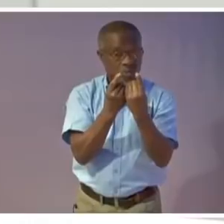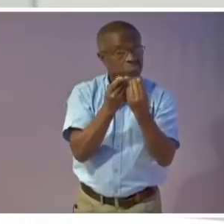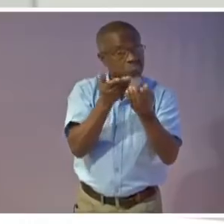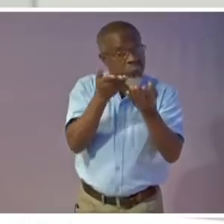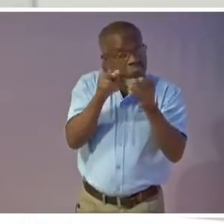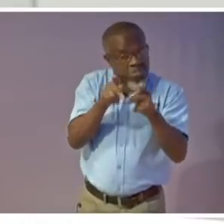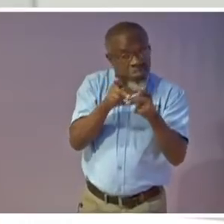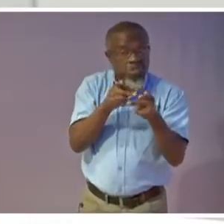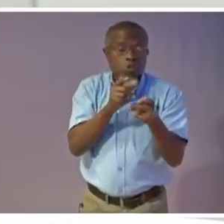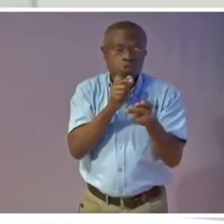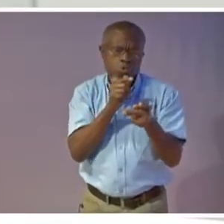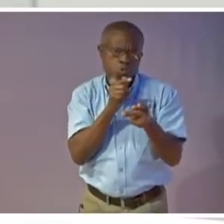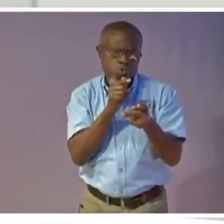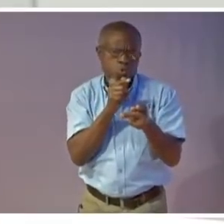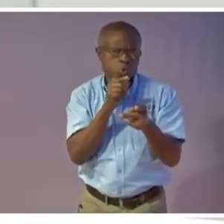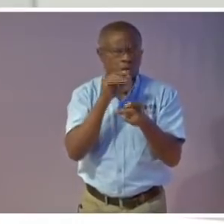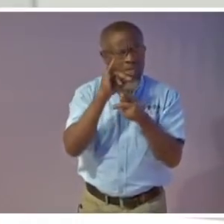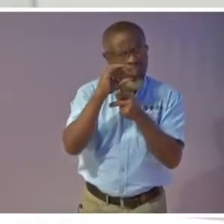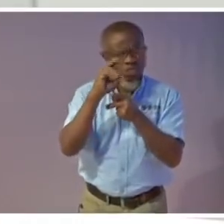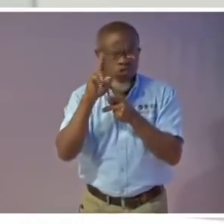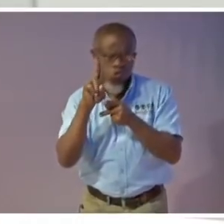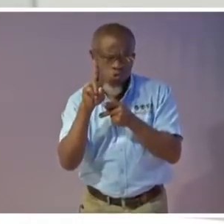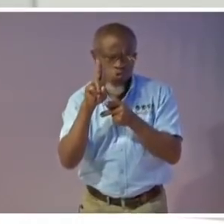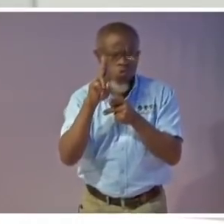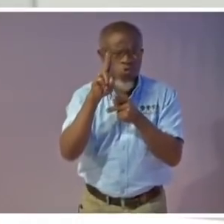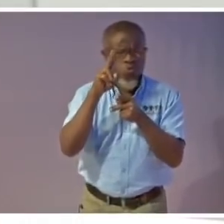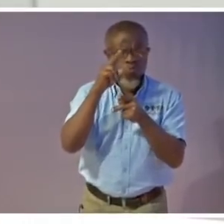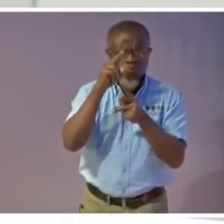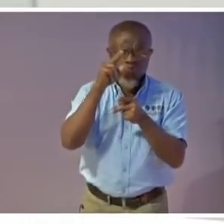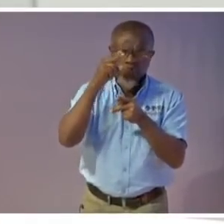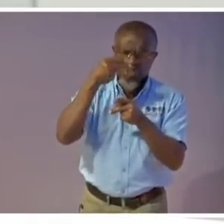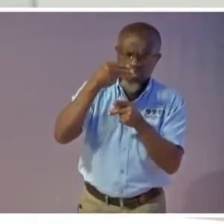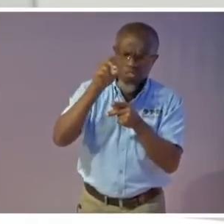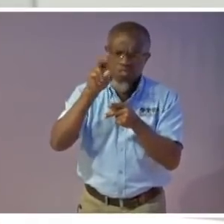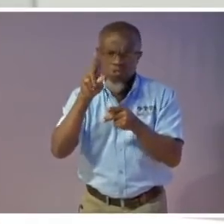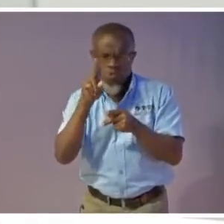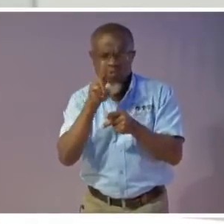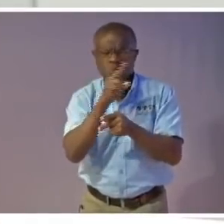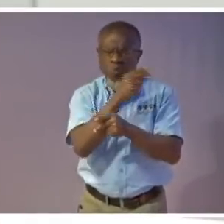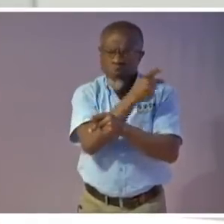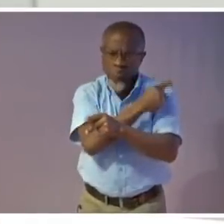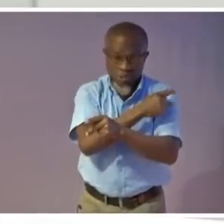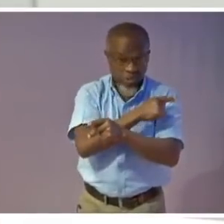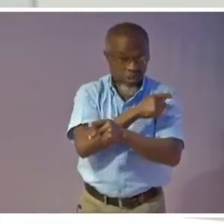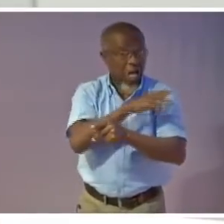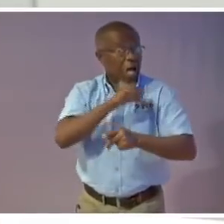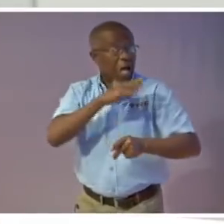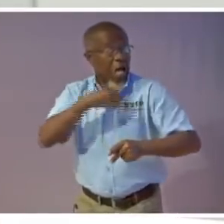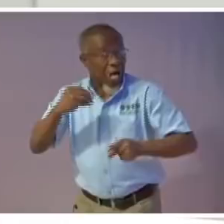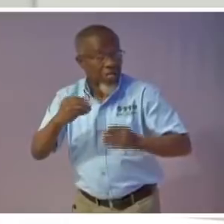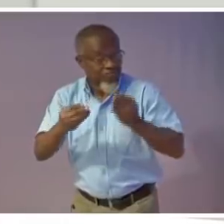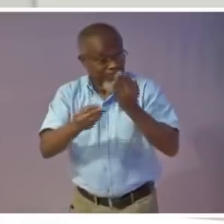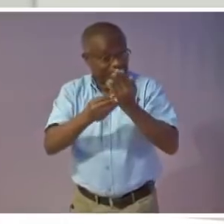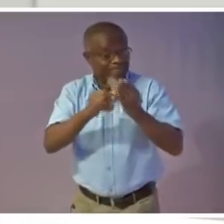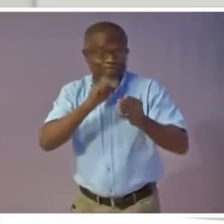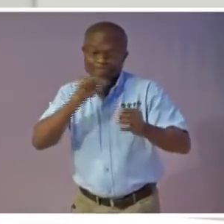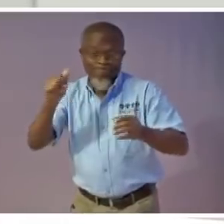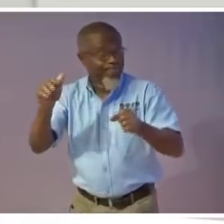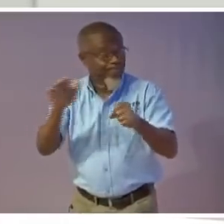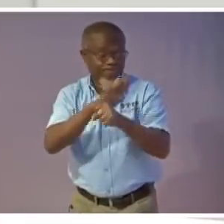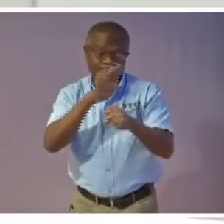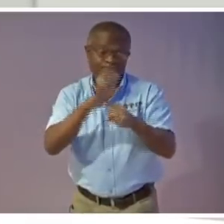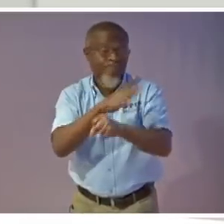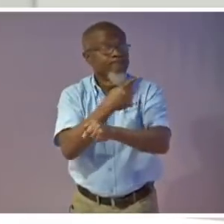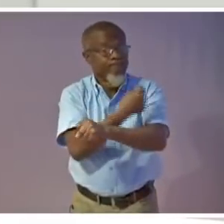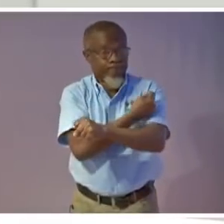are not fully vaccinated. So in terms of the elderly, being elderly is an increased risk factor, is a risk factor for